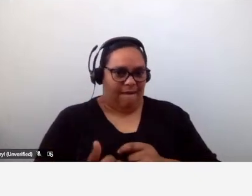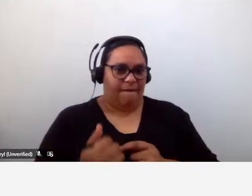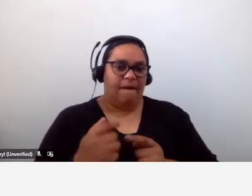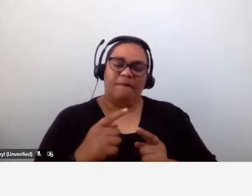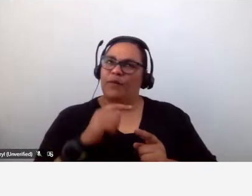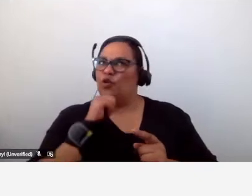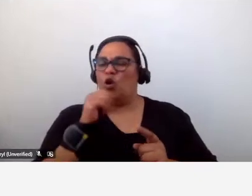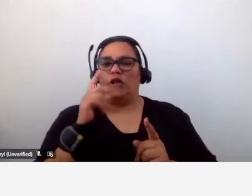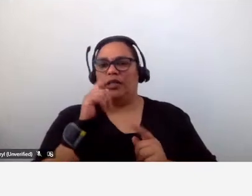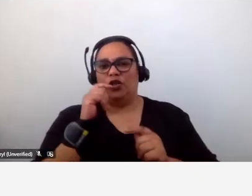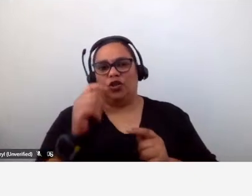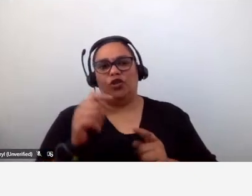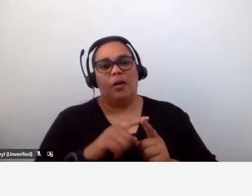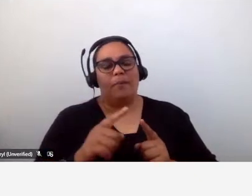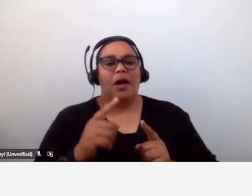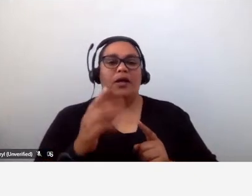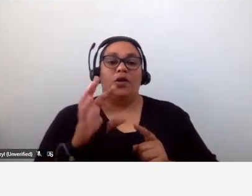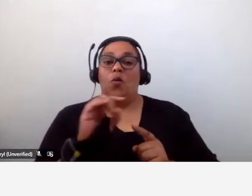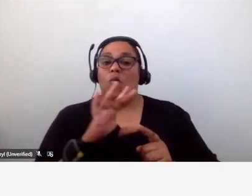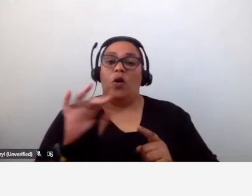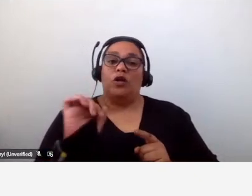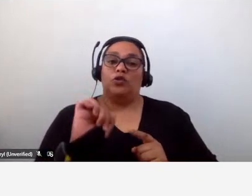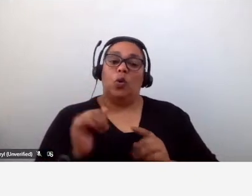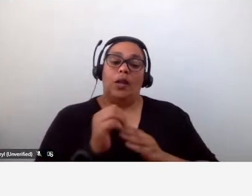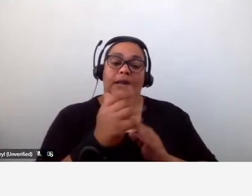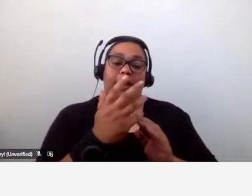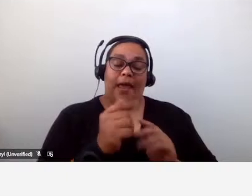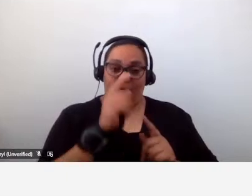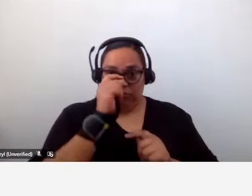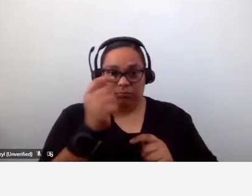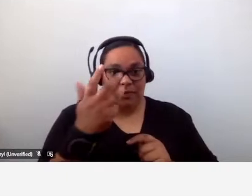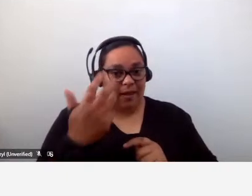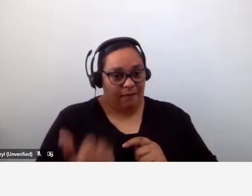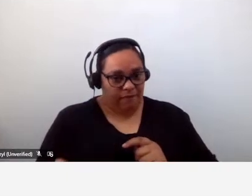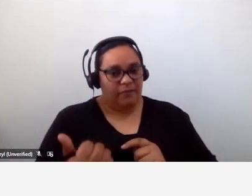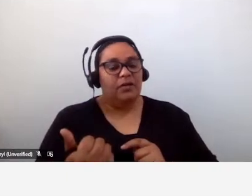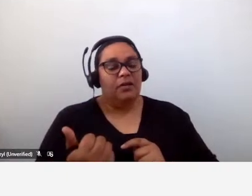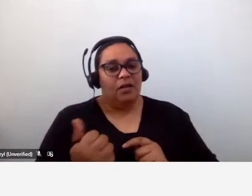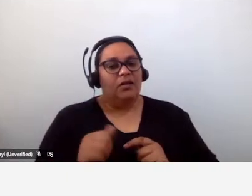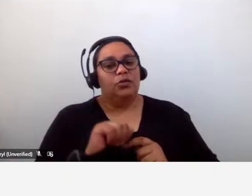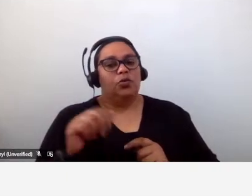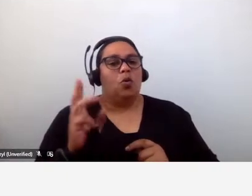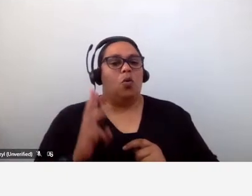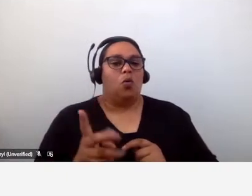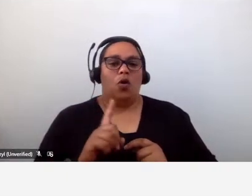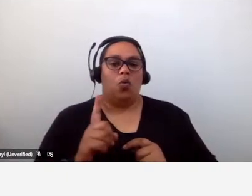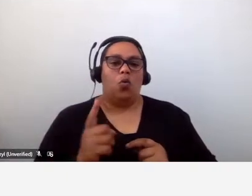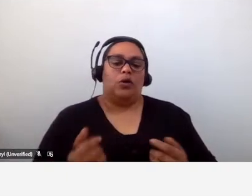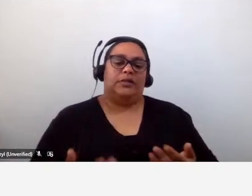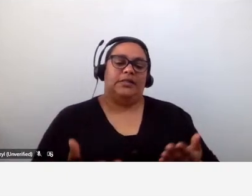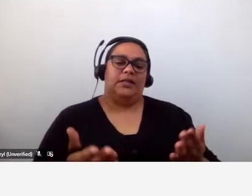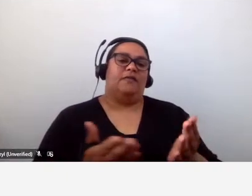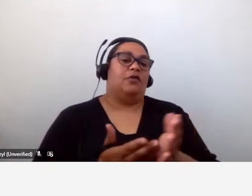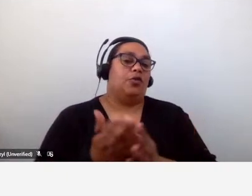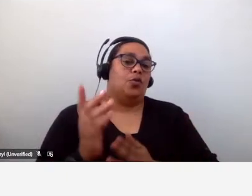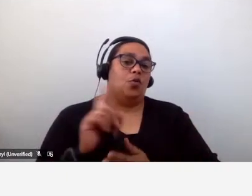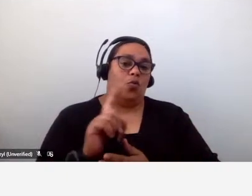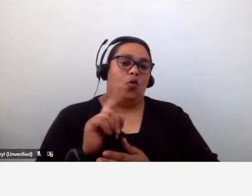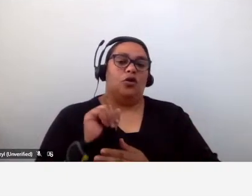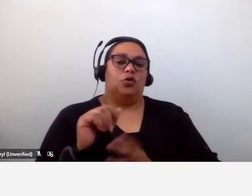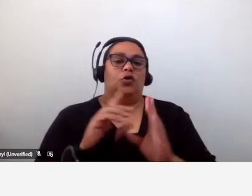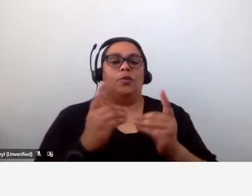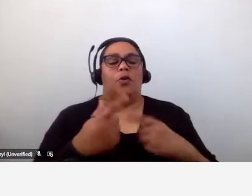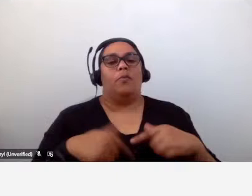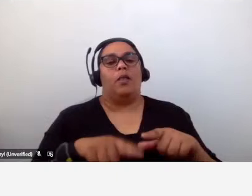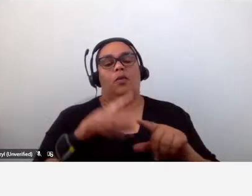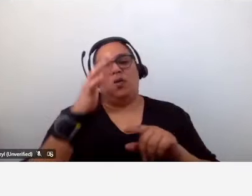not recognition, but once leaders have been recognized, they will be serviced through the Department of